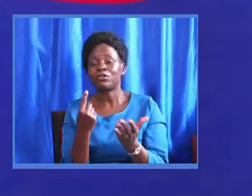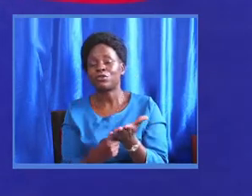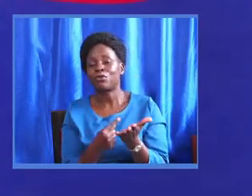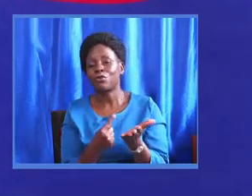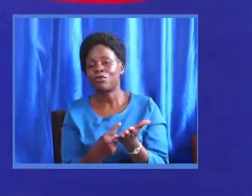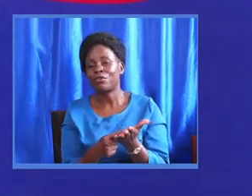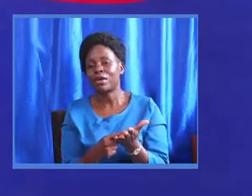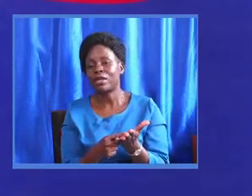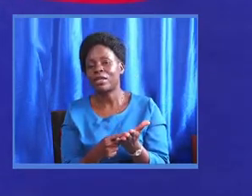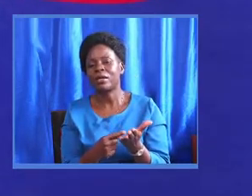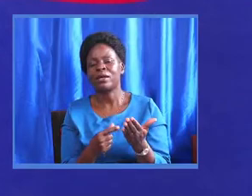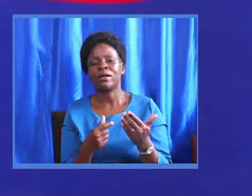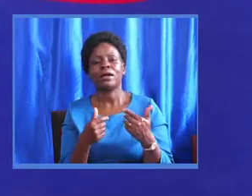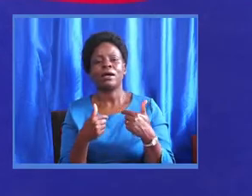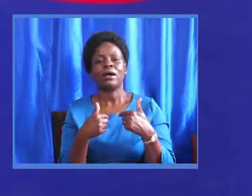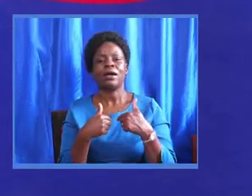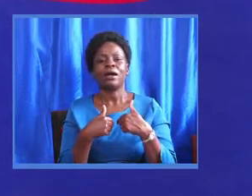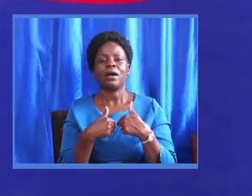So